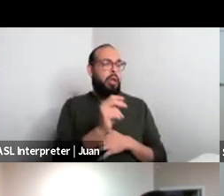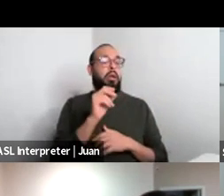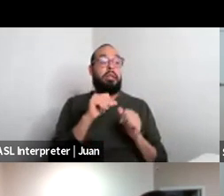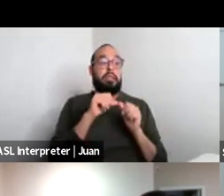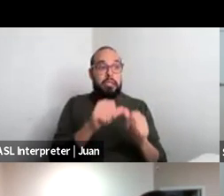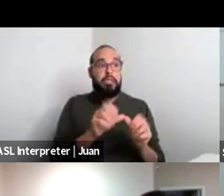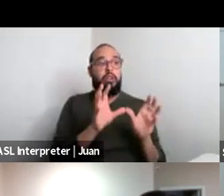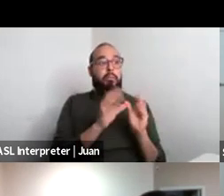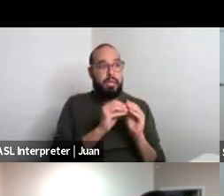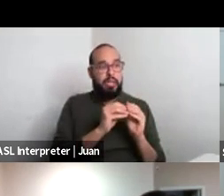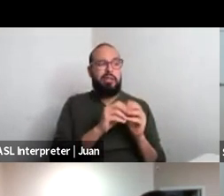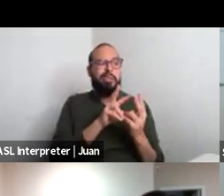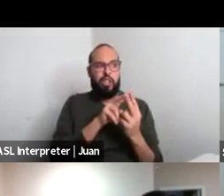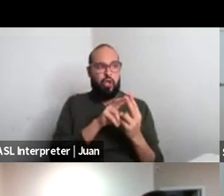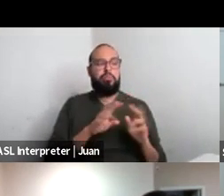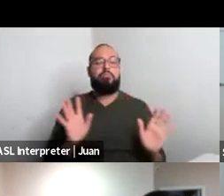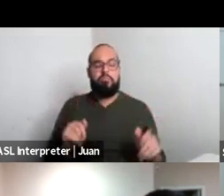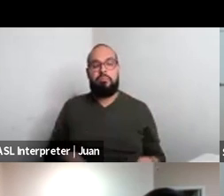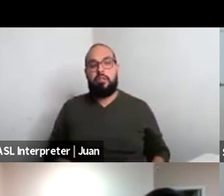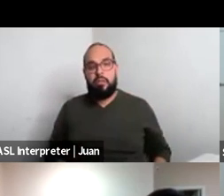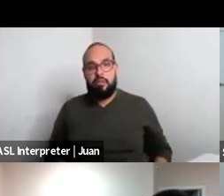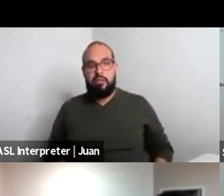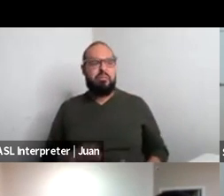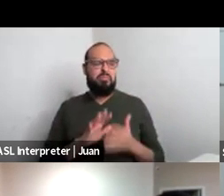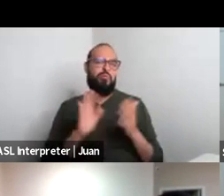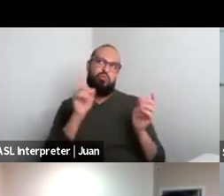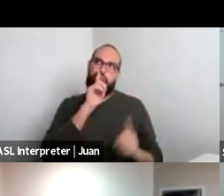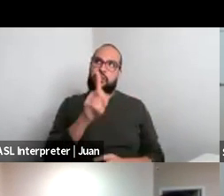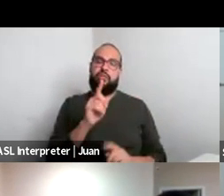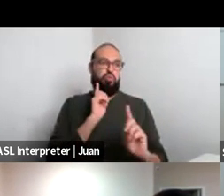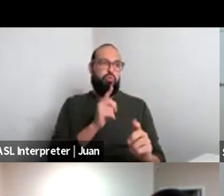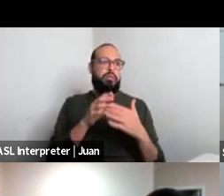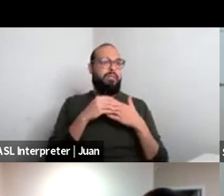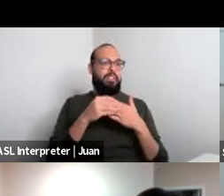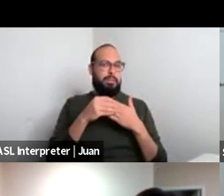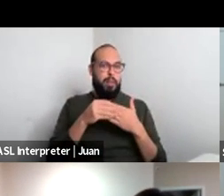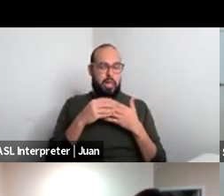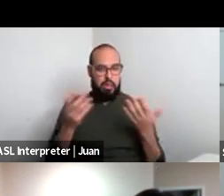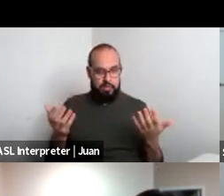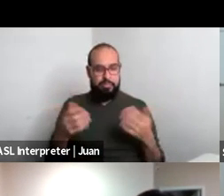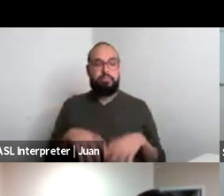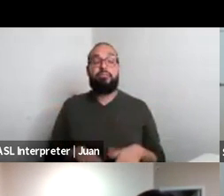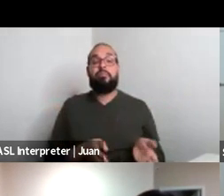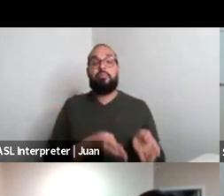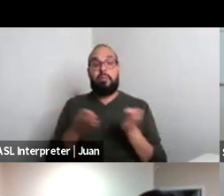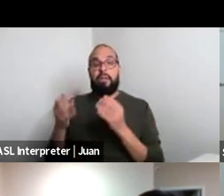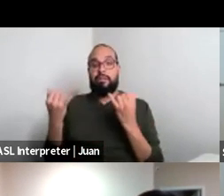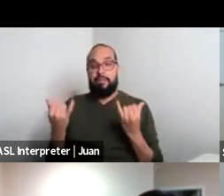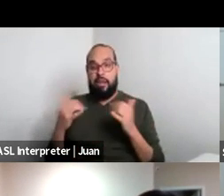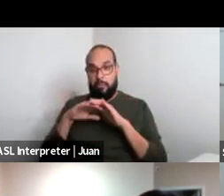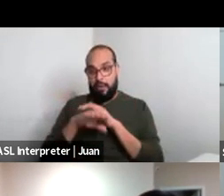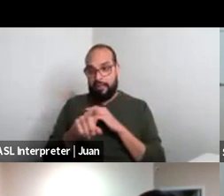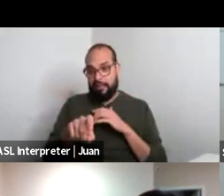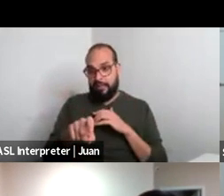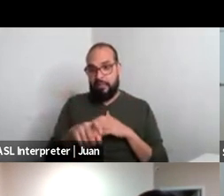or. So just having flexible plans. And then the access needs, I think, is like asking directly